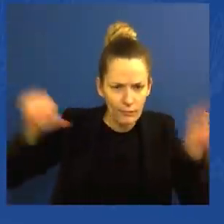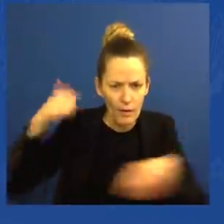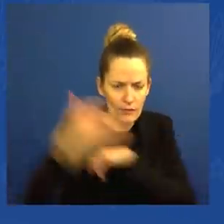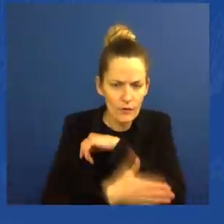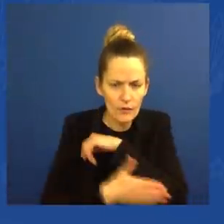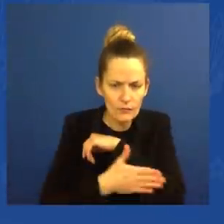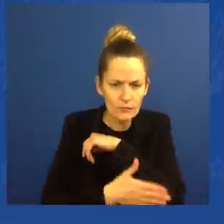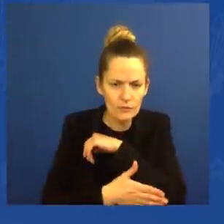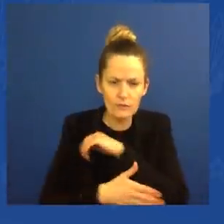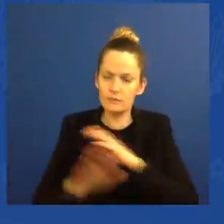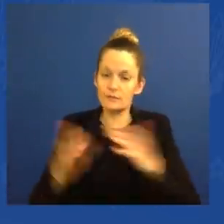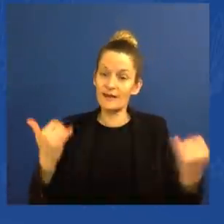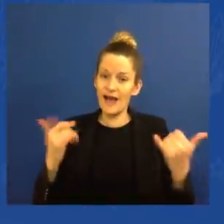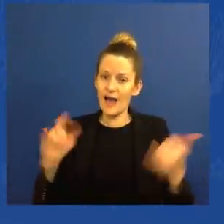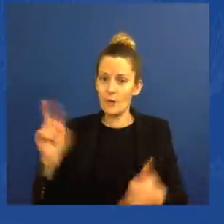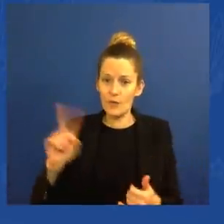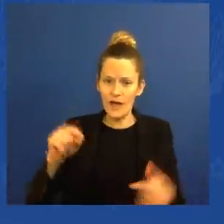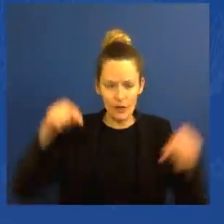But look,